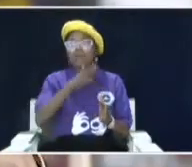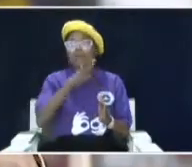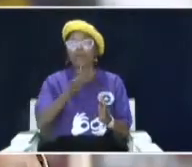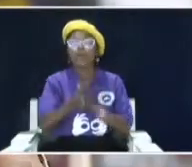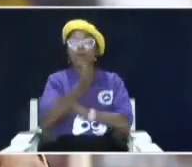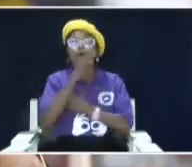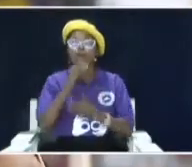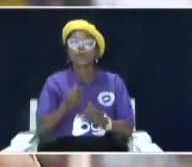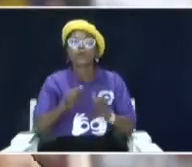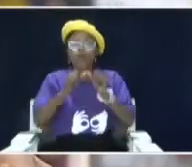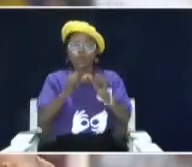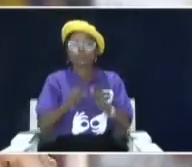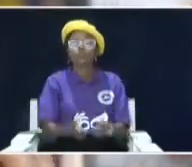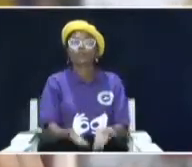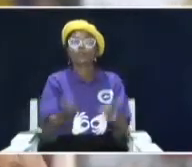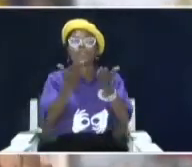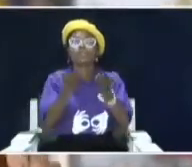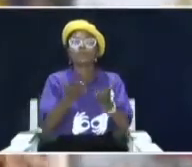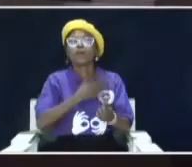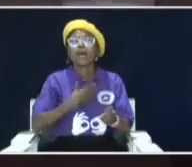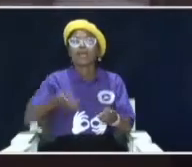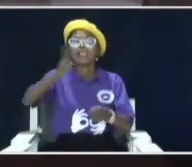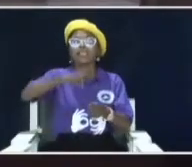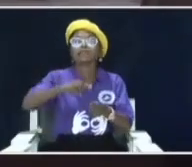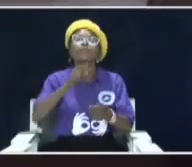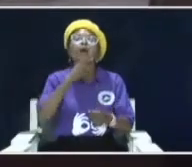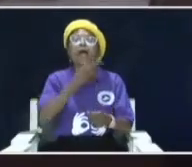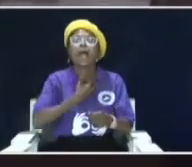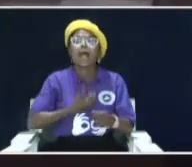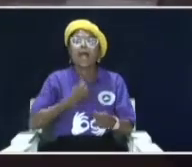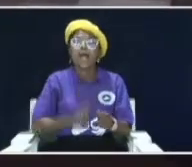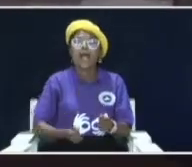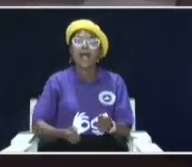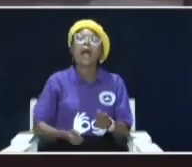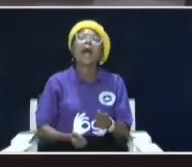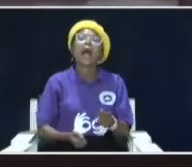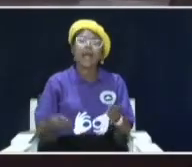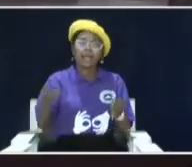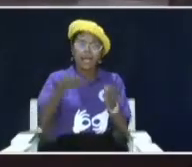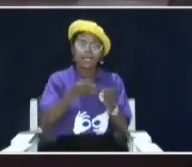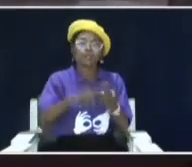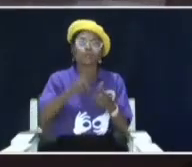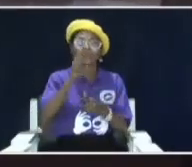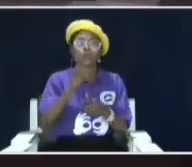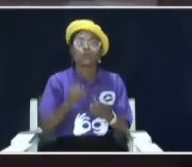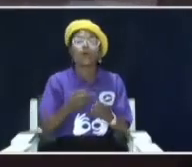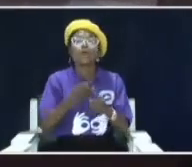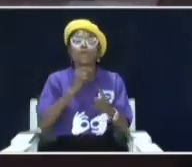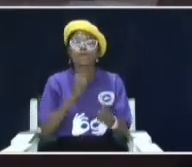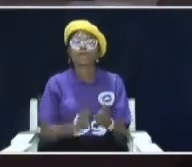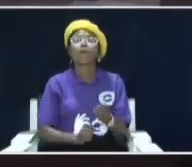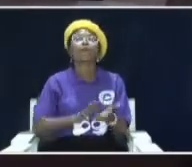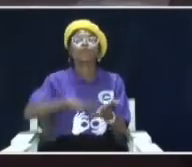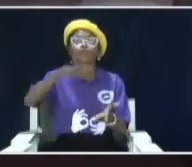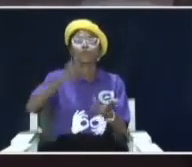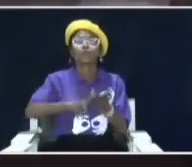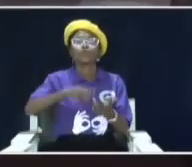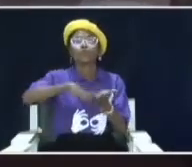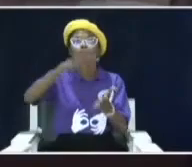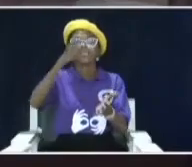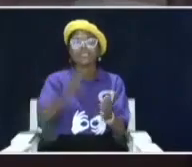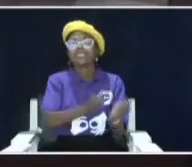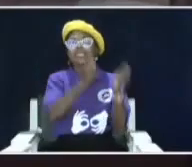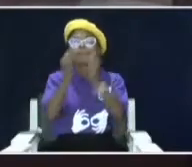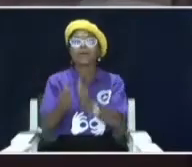high, continue to increase you, continue to multiply you, and you go from glory to glory. In